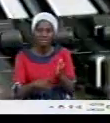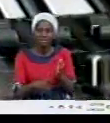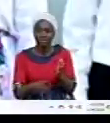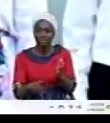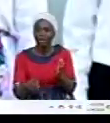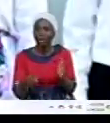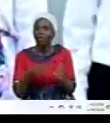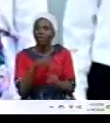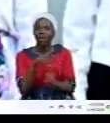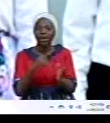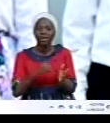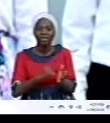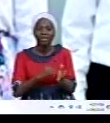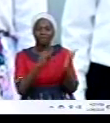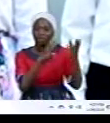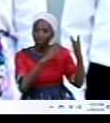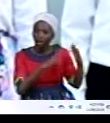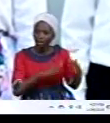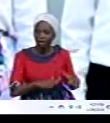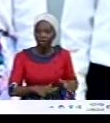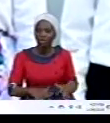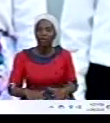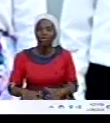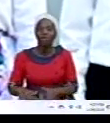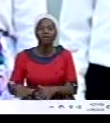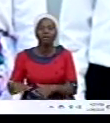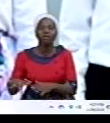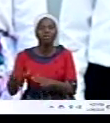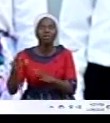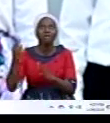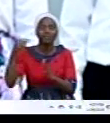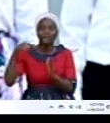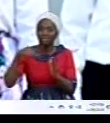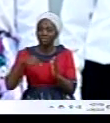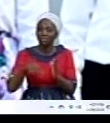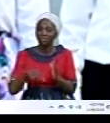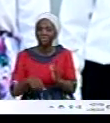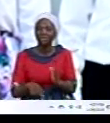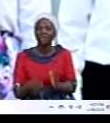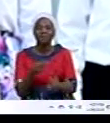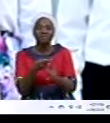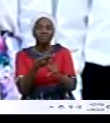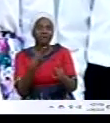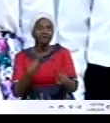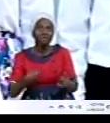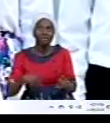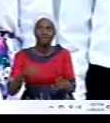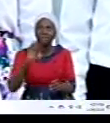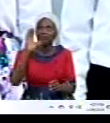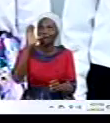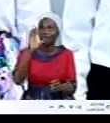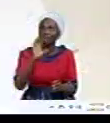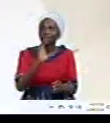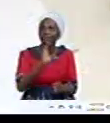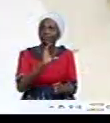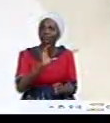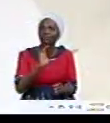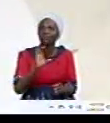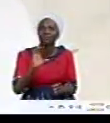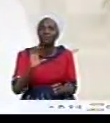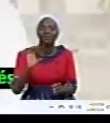price. When it flowed down from the